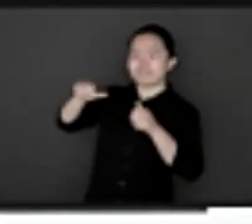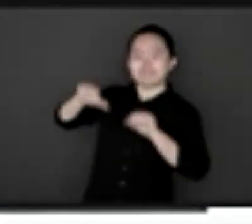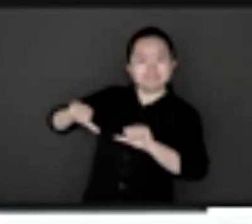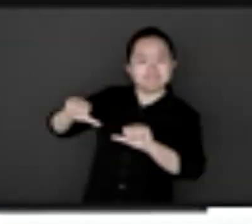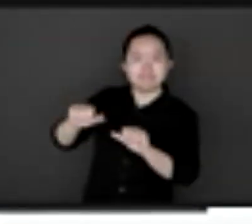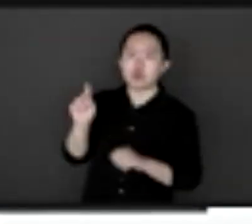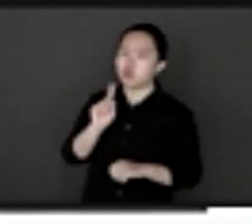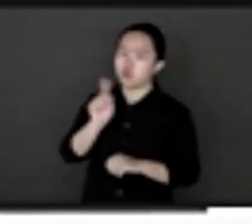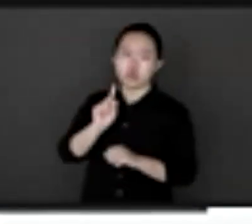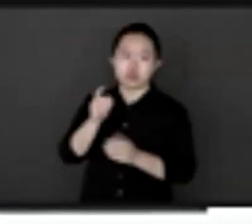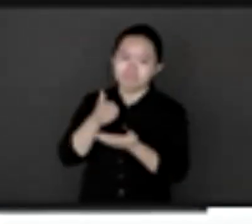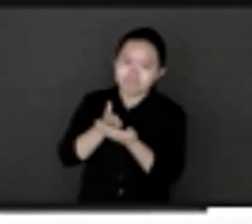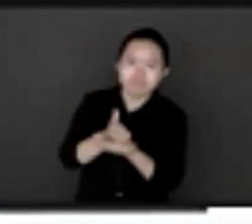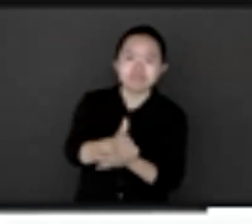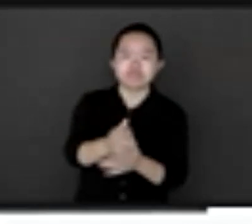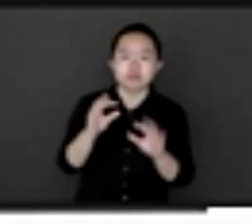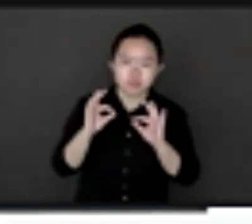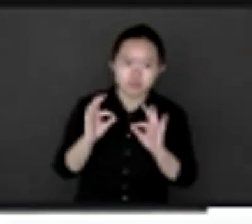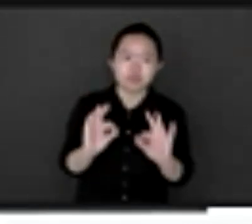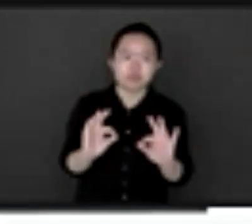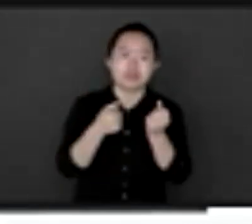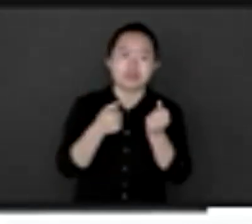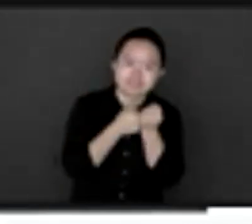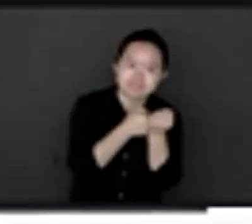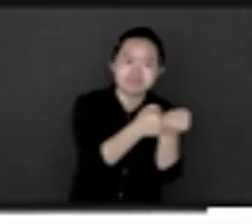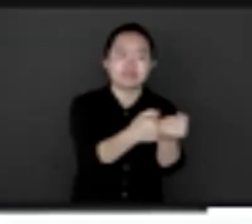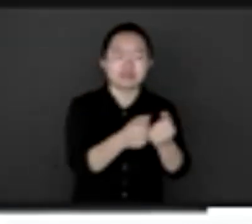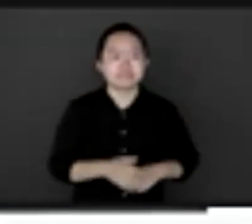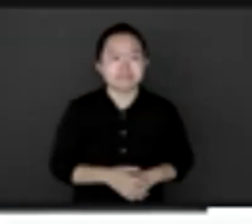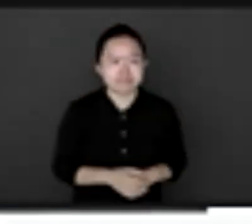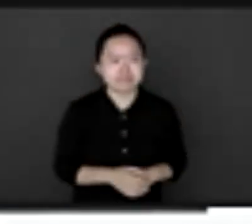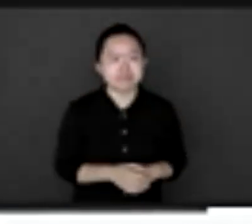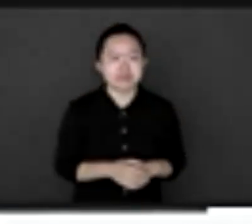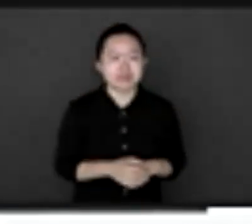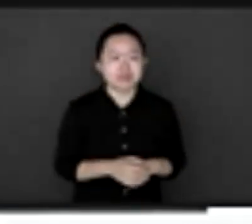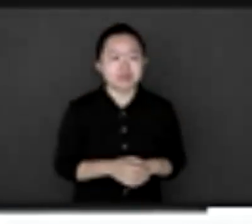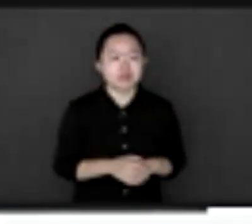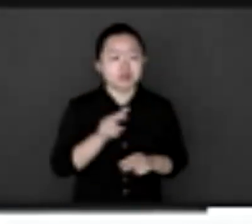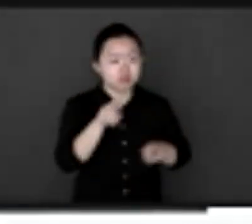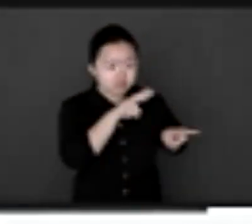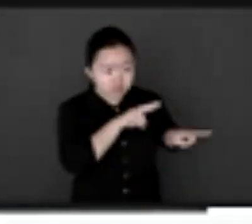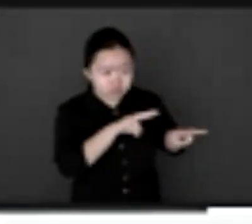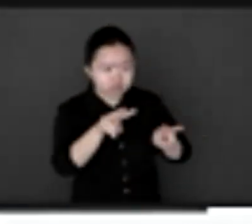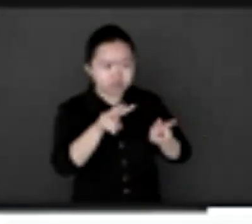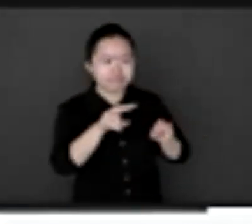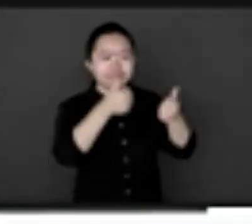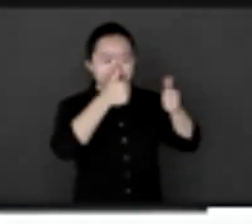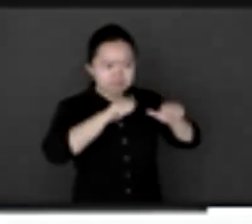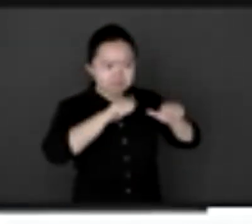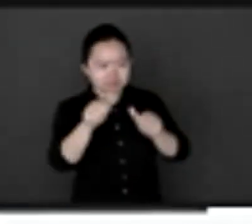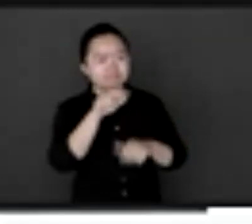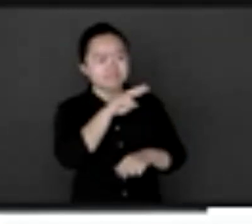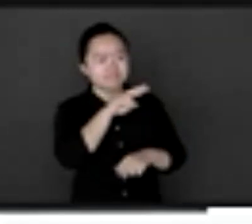way. The monitoring bodies also report back to the Commission. So the monitoring happens every year. The reporting back to the